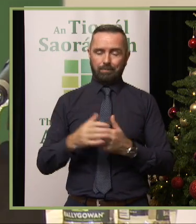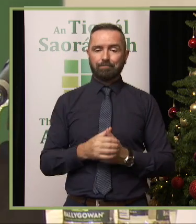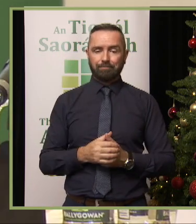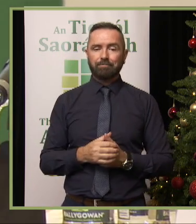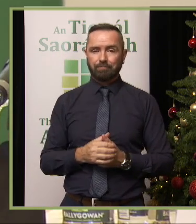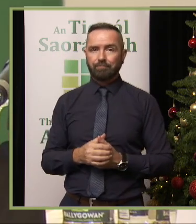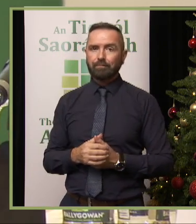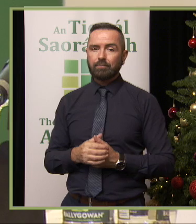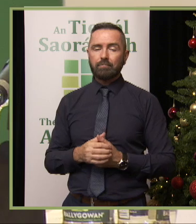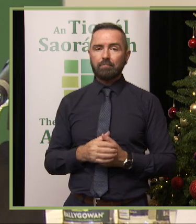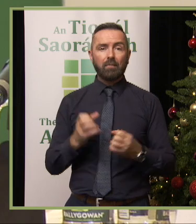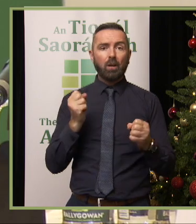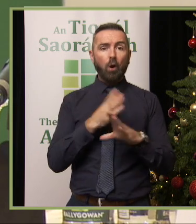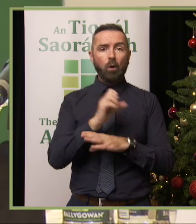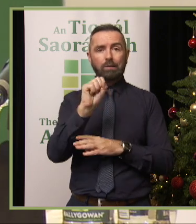Or all stakeholders?